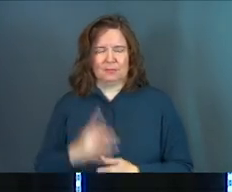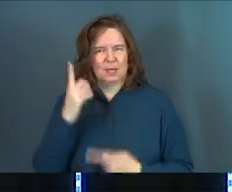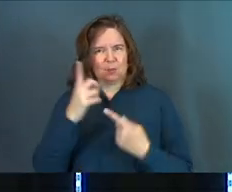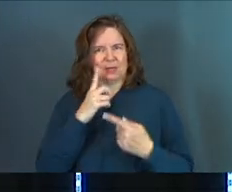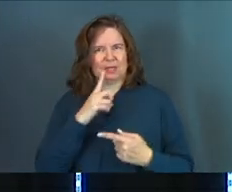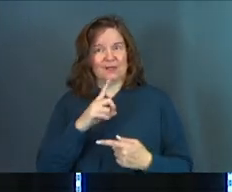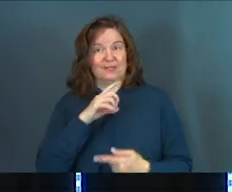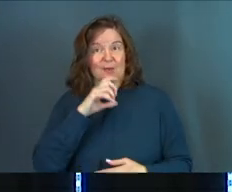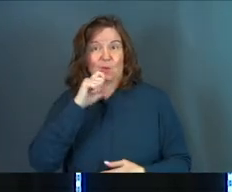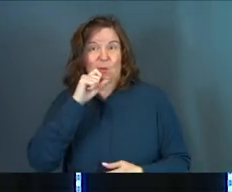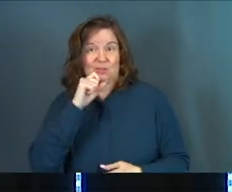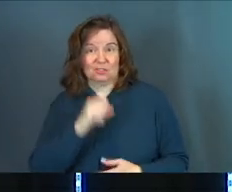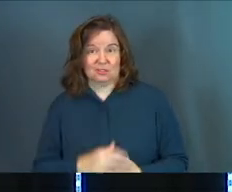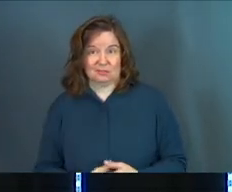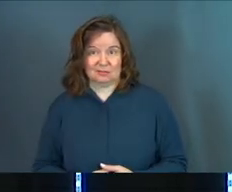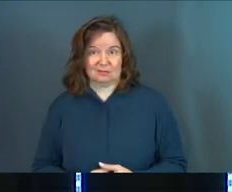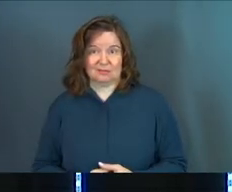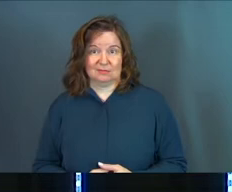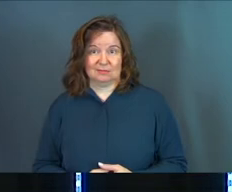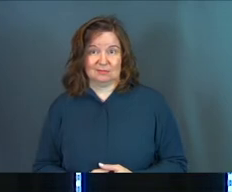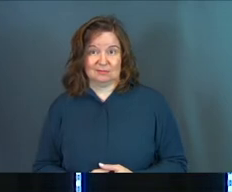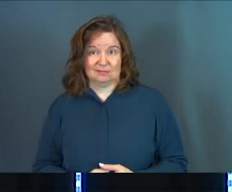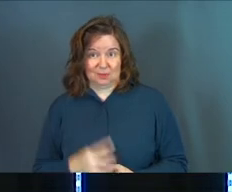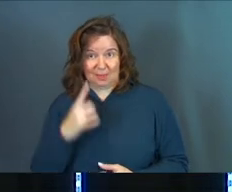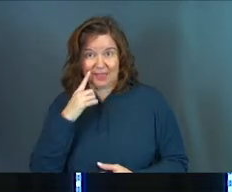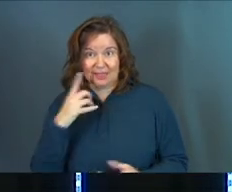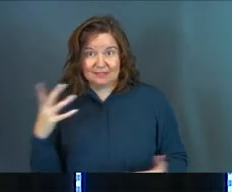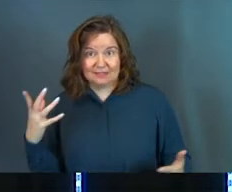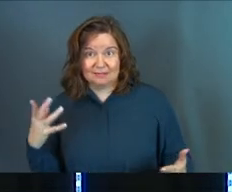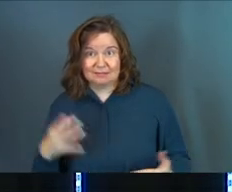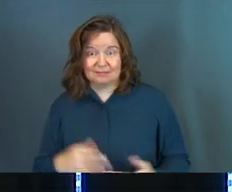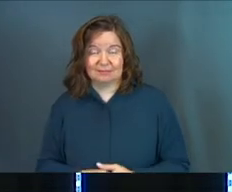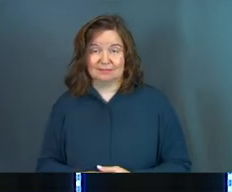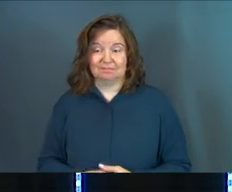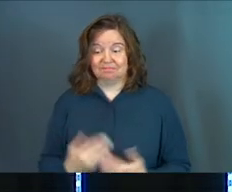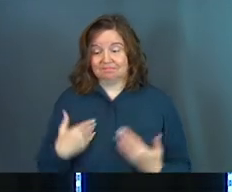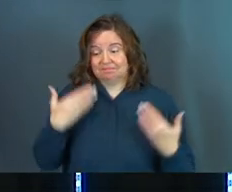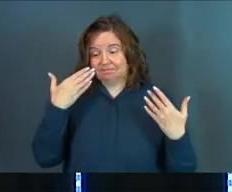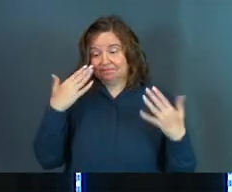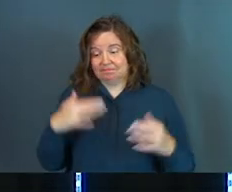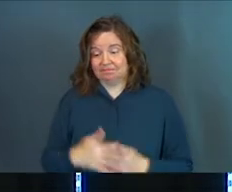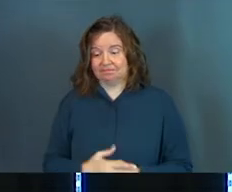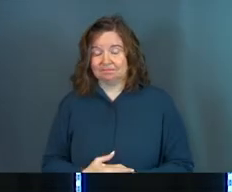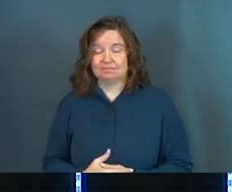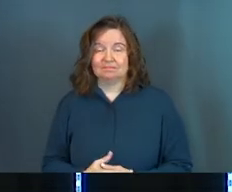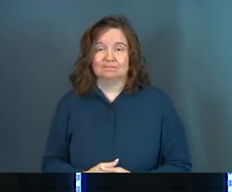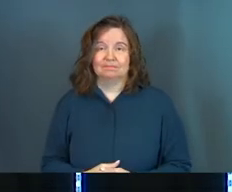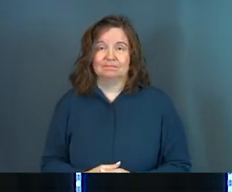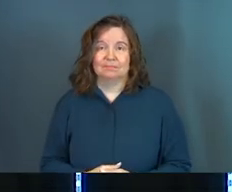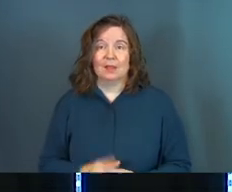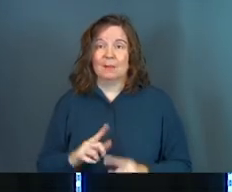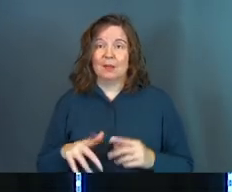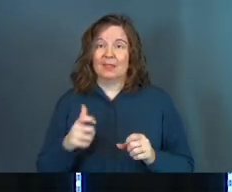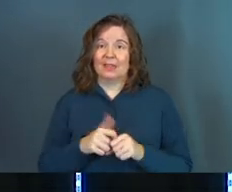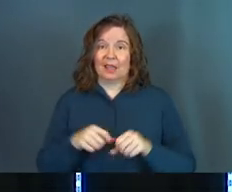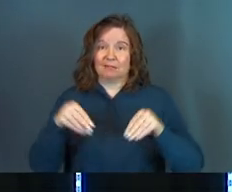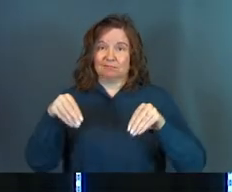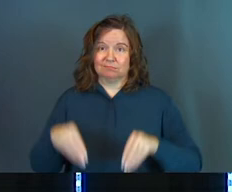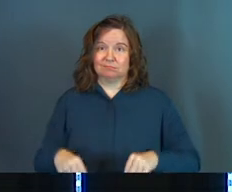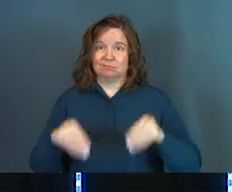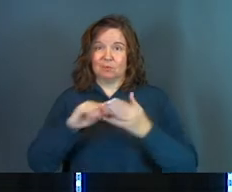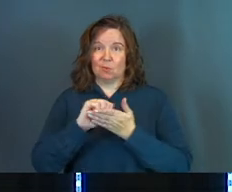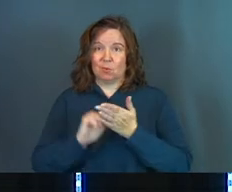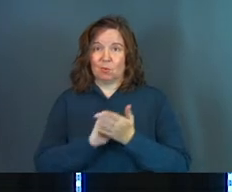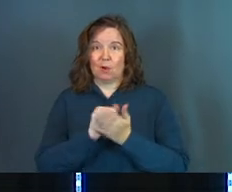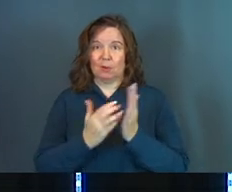wonder if they were bright orange. You think? I don't know. But they got to wash them in the blood of